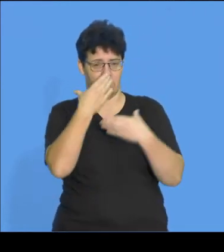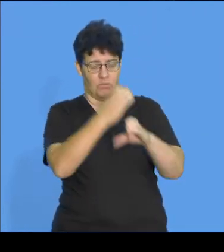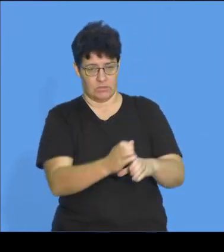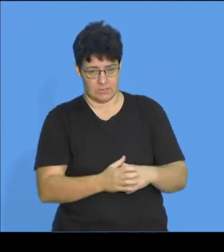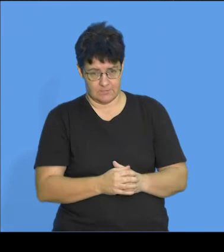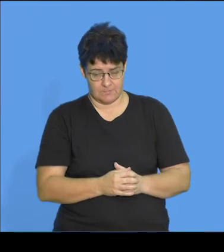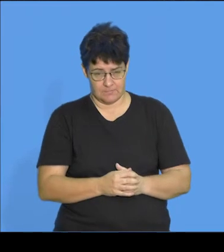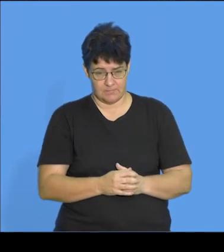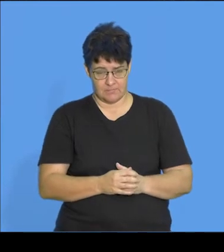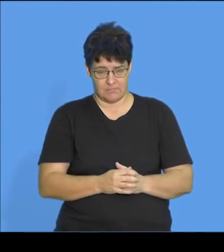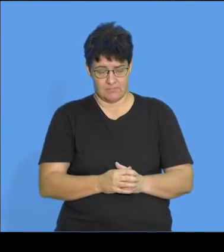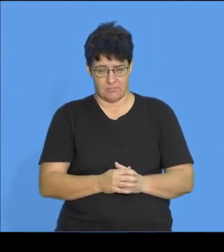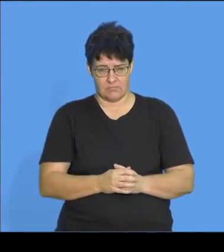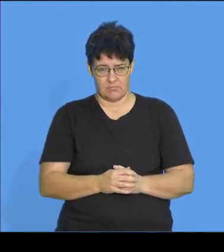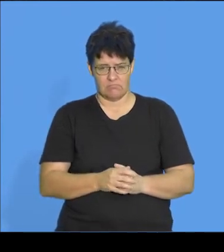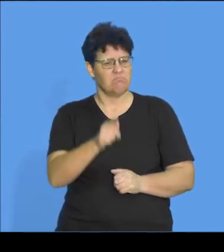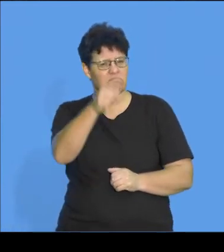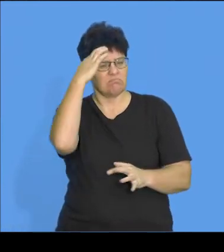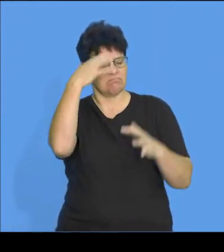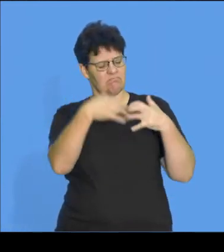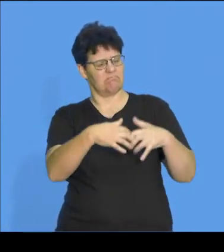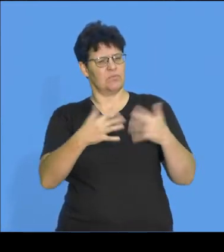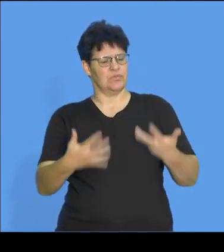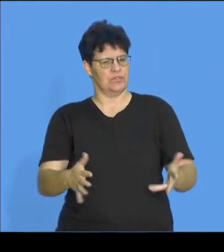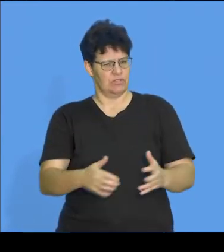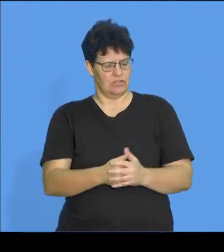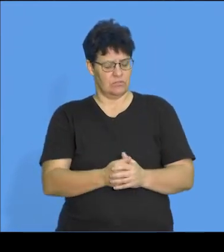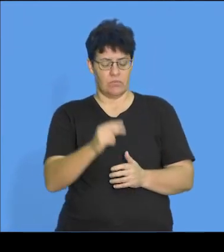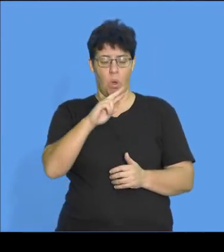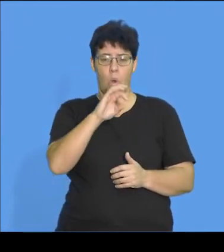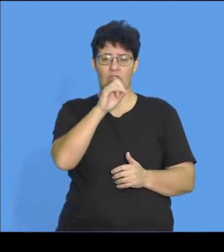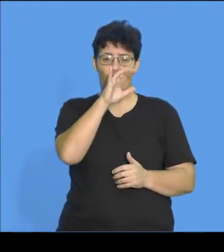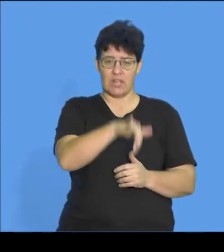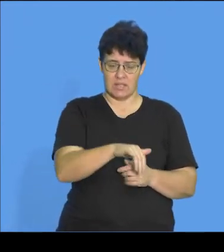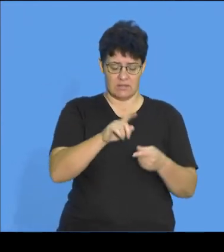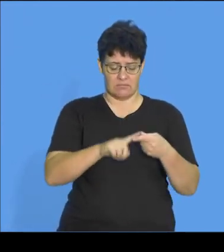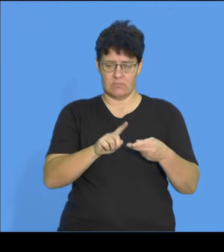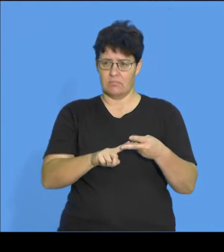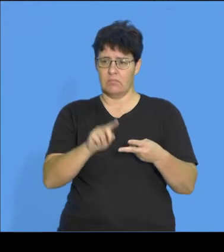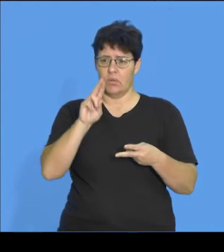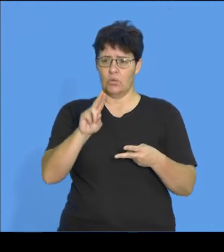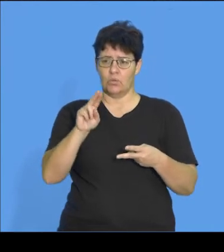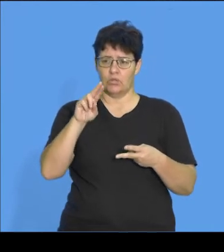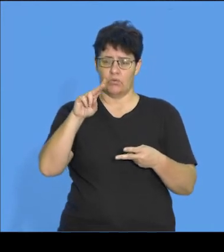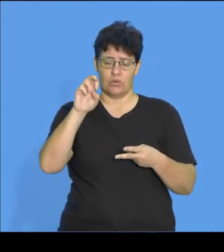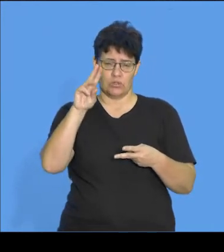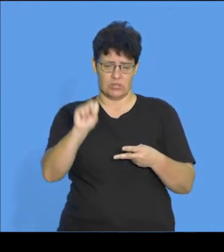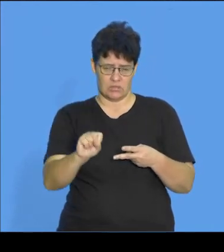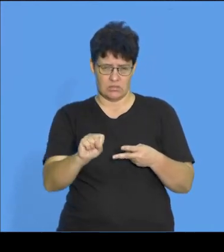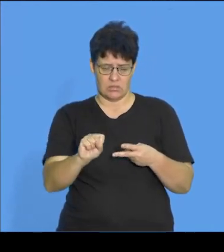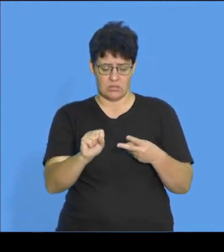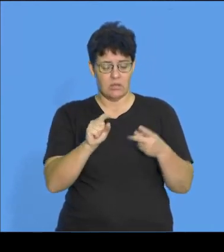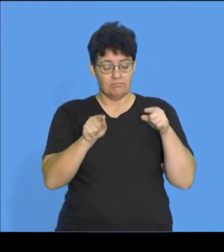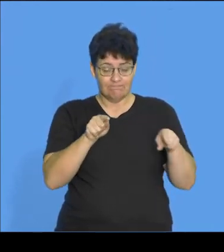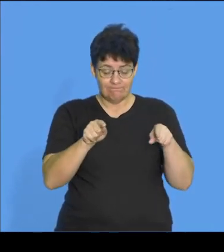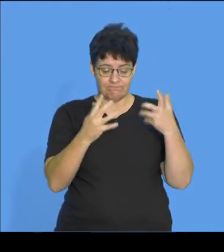Have you ever thought about the following? How are the ovary and the uterus able to coordinate their function